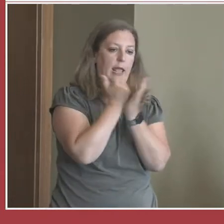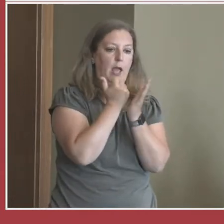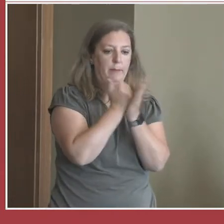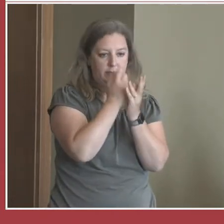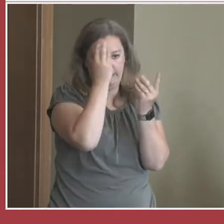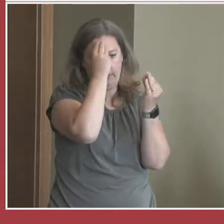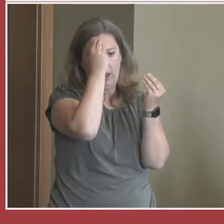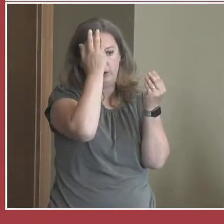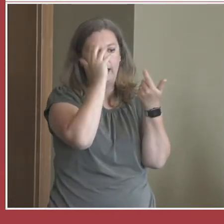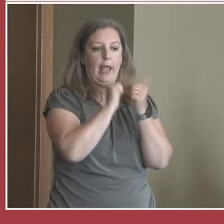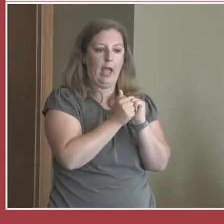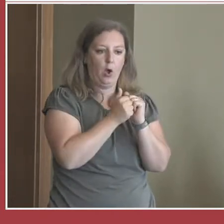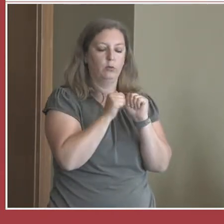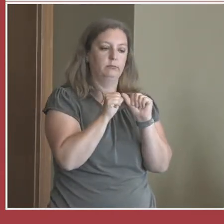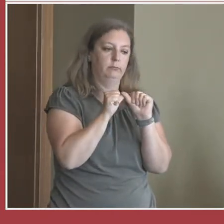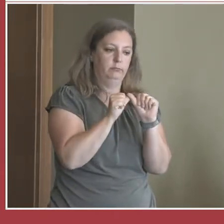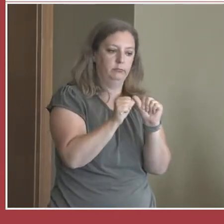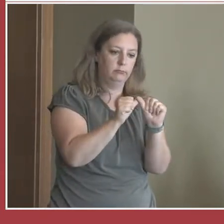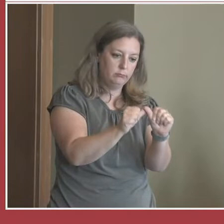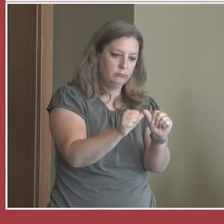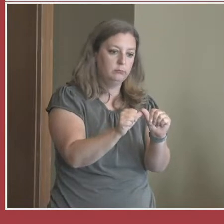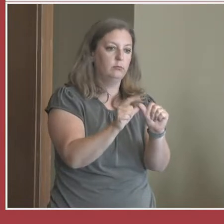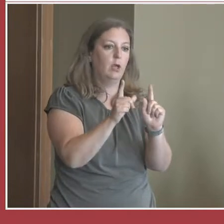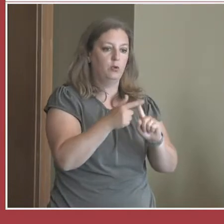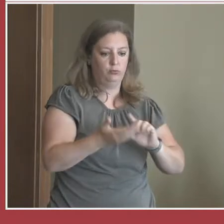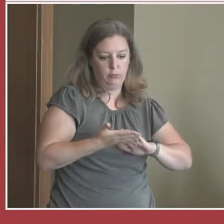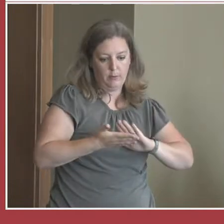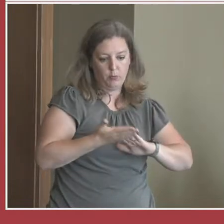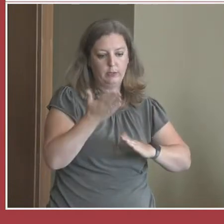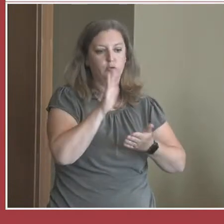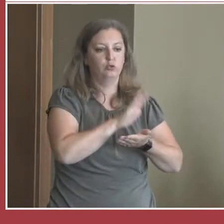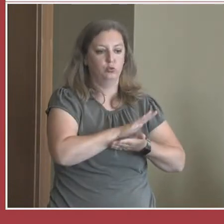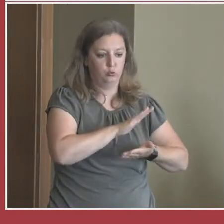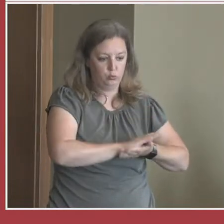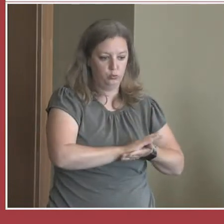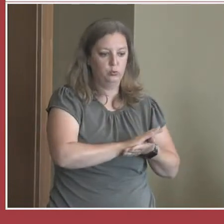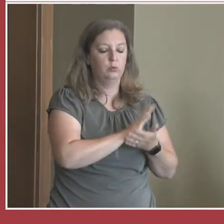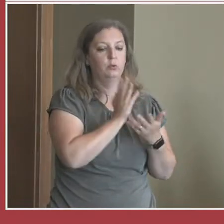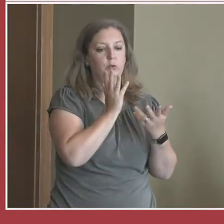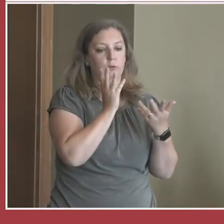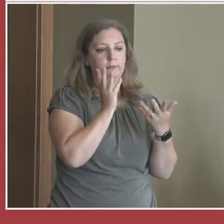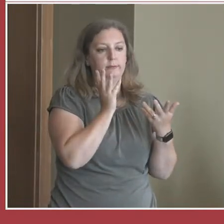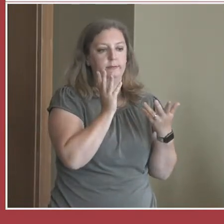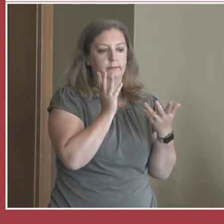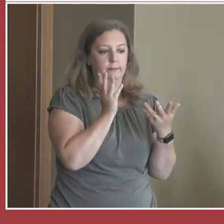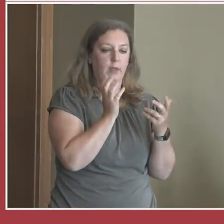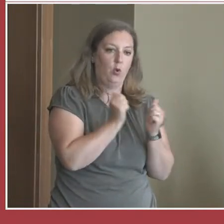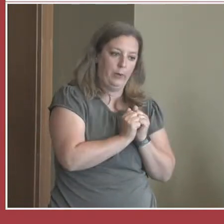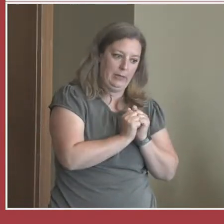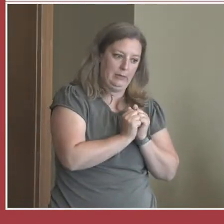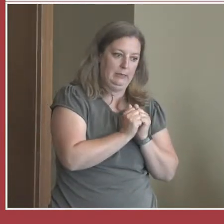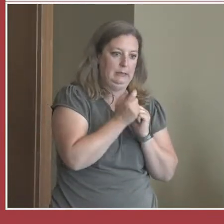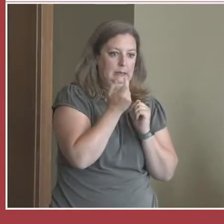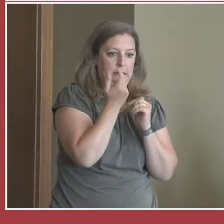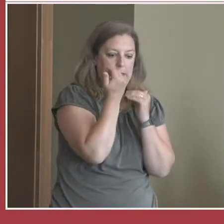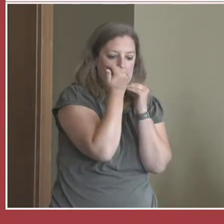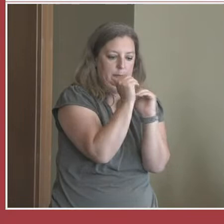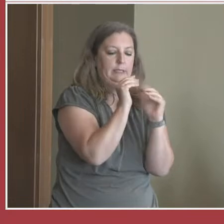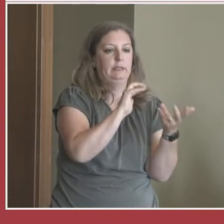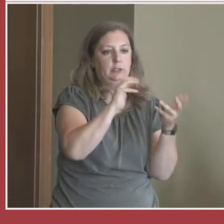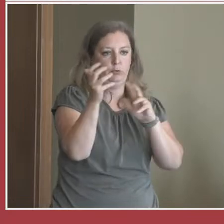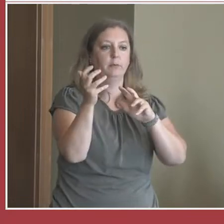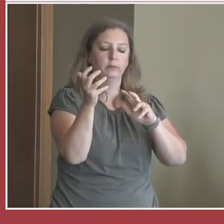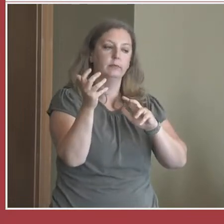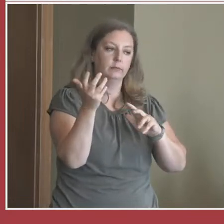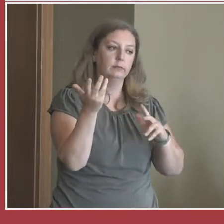us think about how do we continue to operate school with as little disruption as possible. Obviously, it's